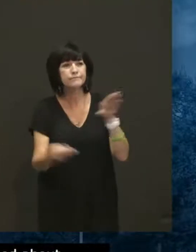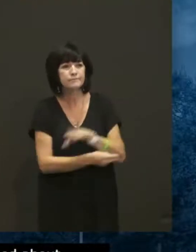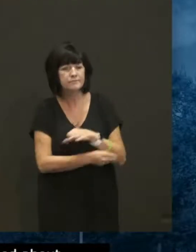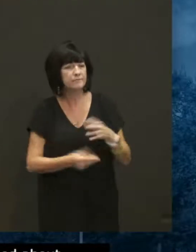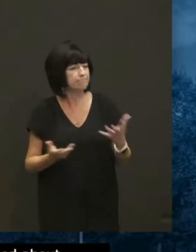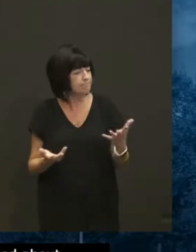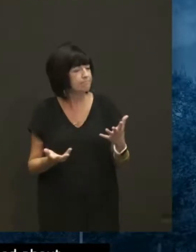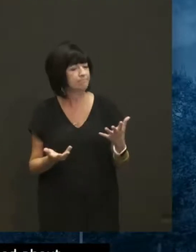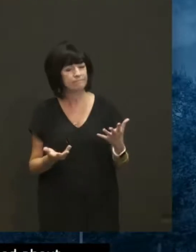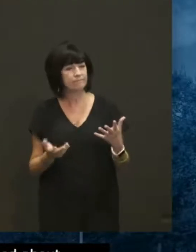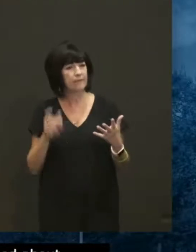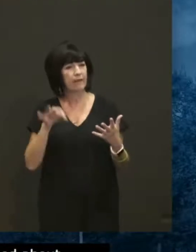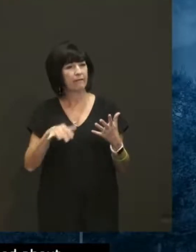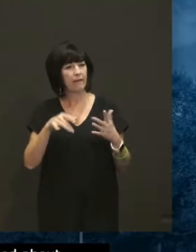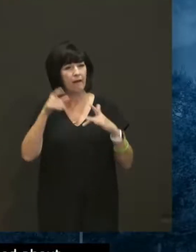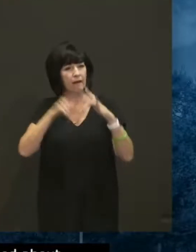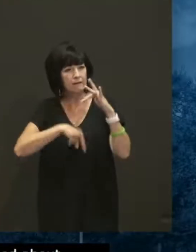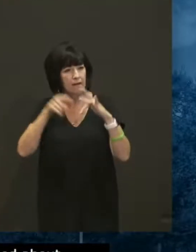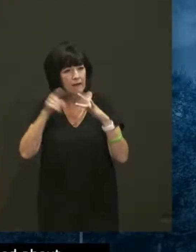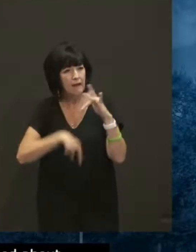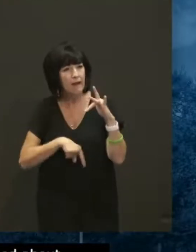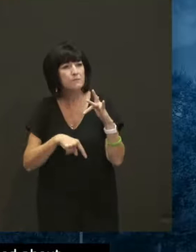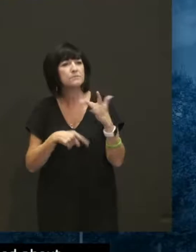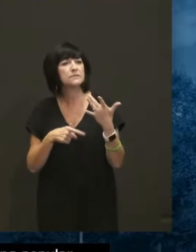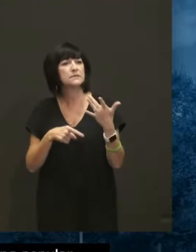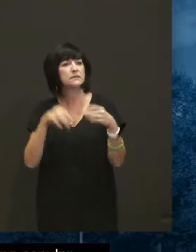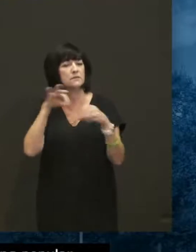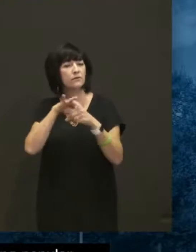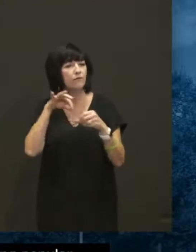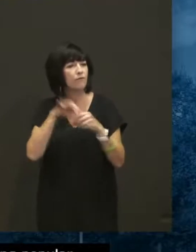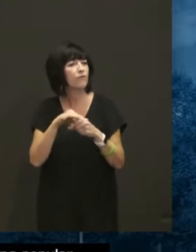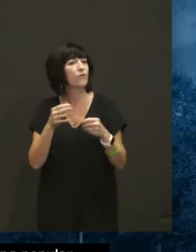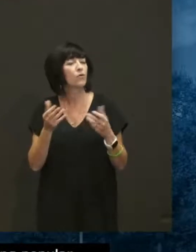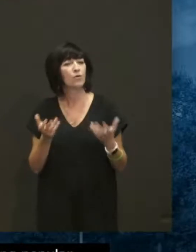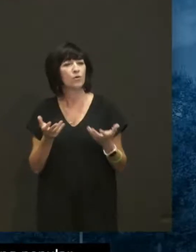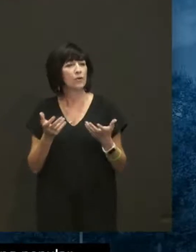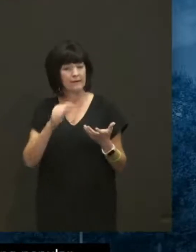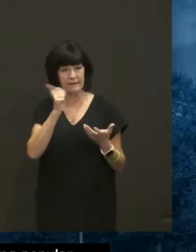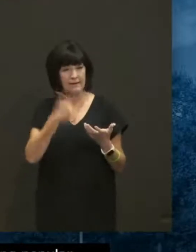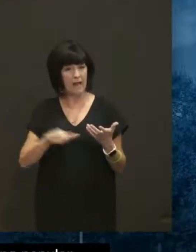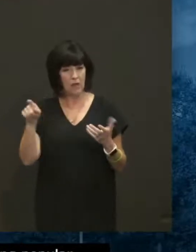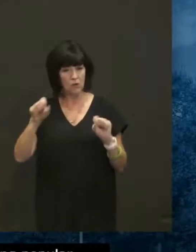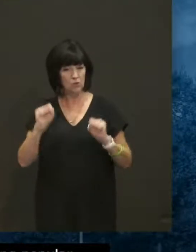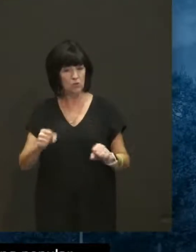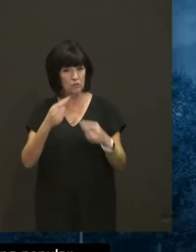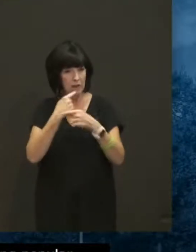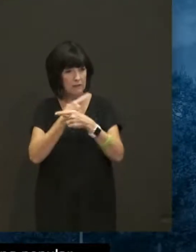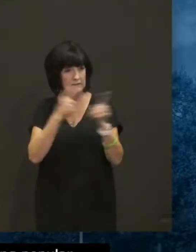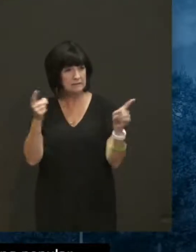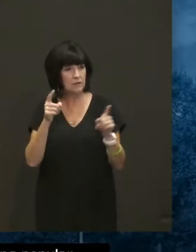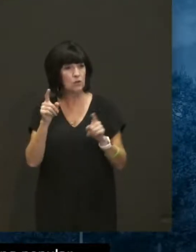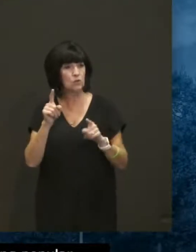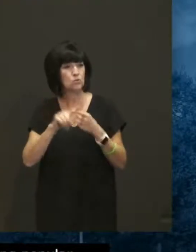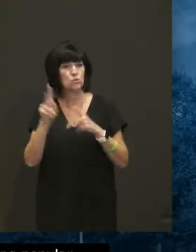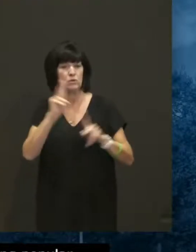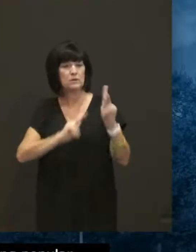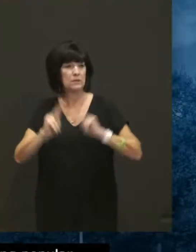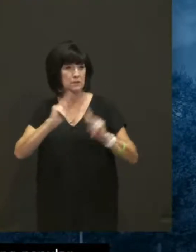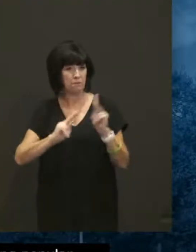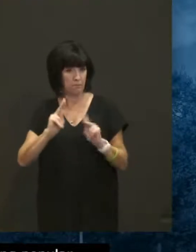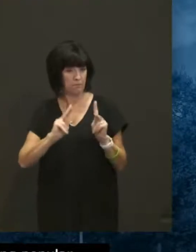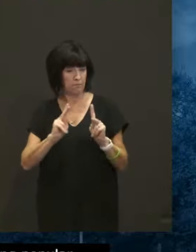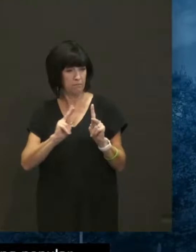give you a chance to just address voters' concerns. Is there anything that you can say to voters who are concerned about whether their vote is even going to